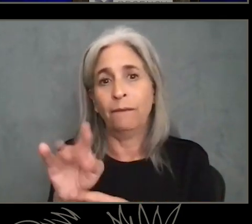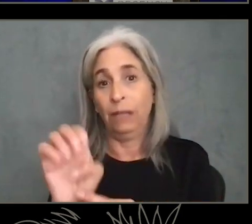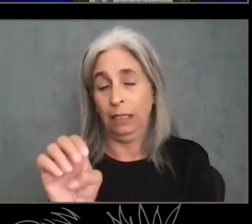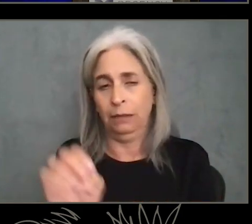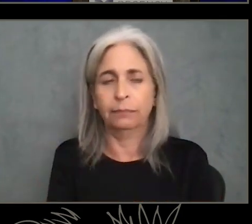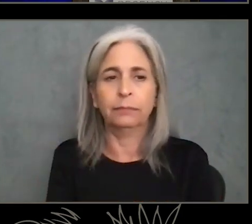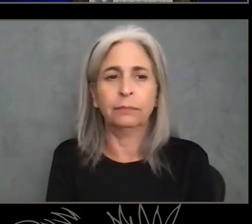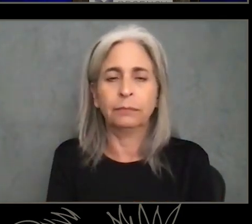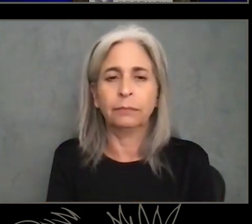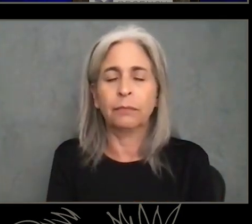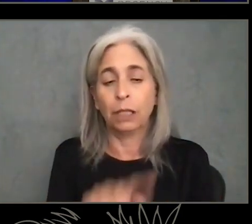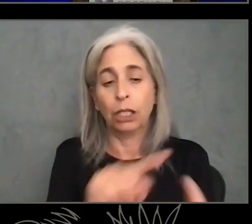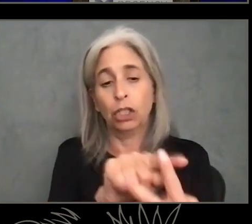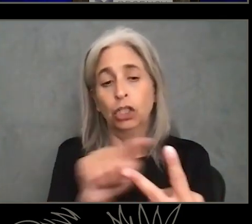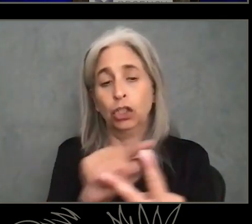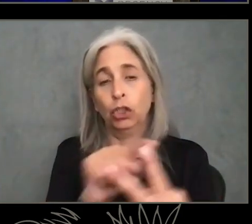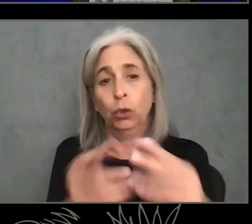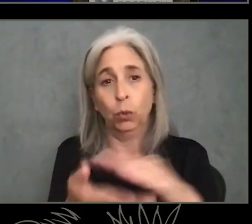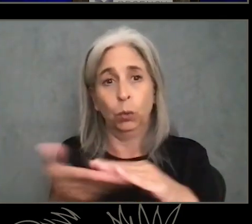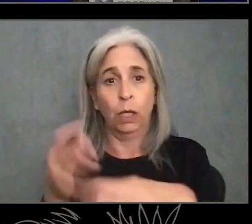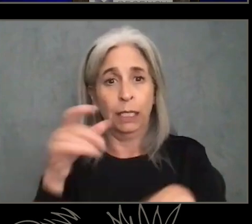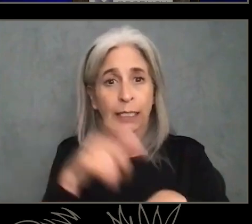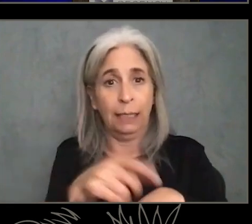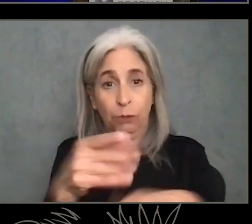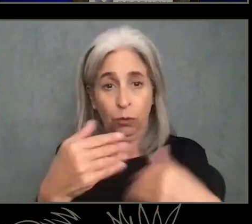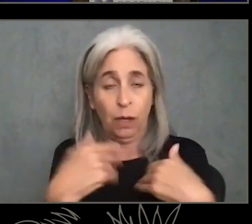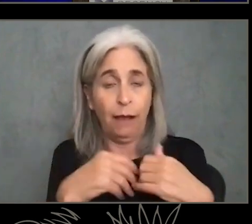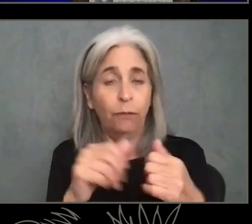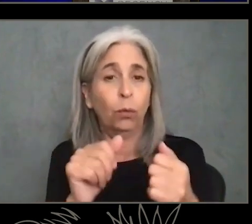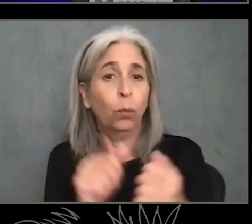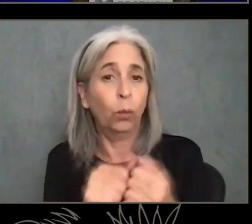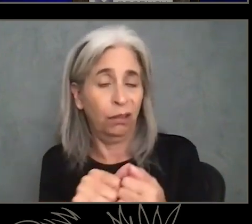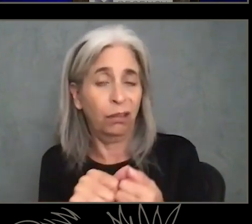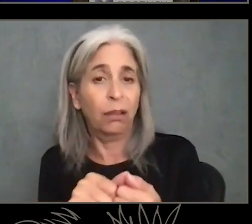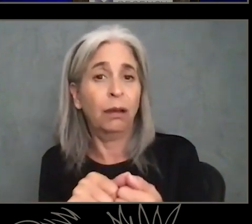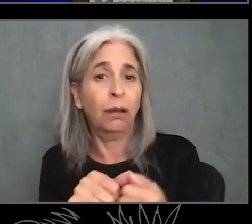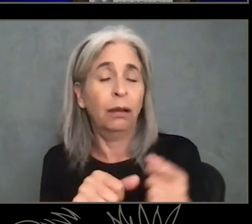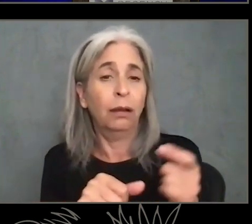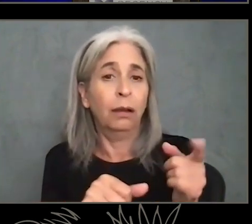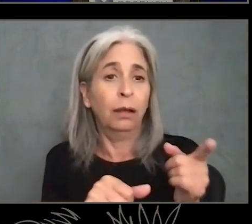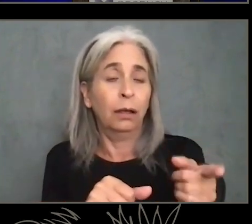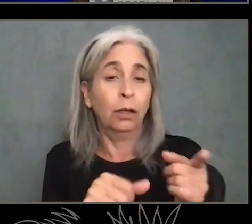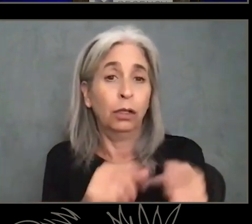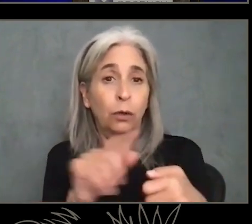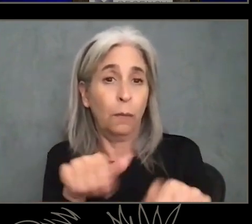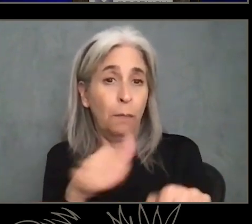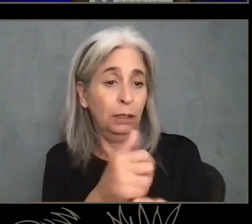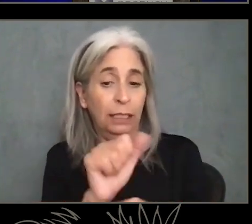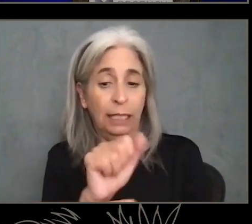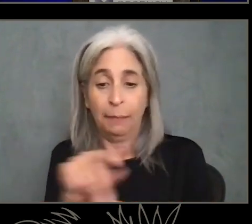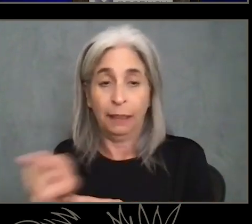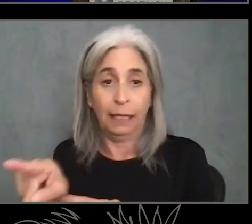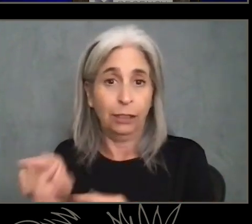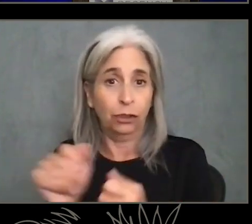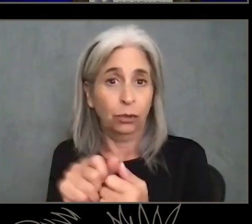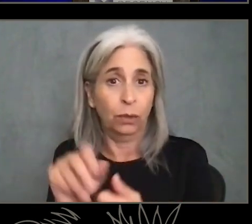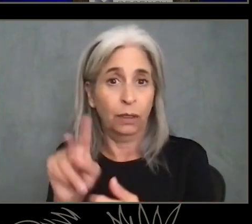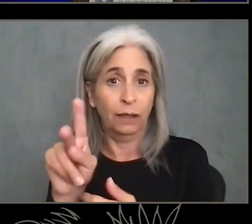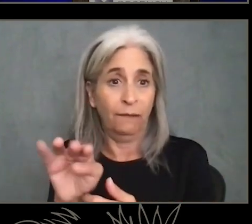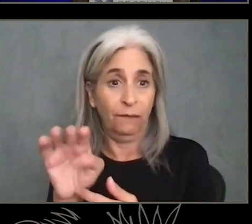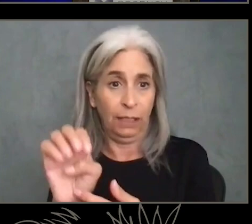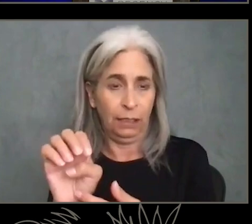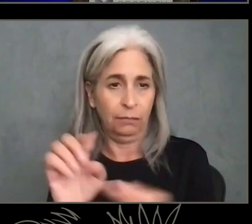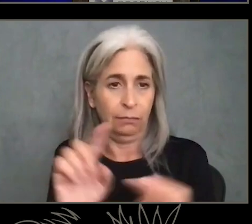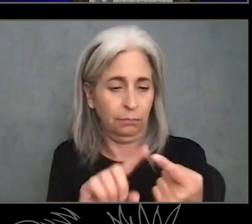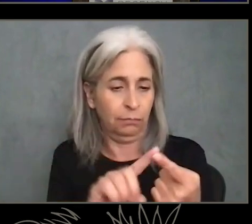And so there are two main runtimes that you have with when you're building applications with Vite.